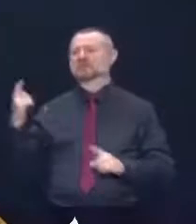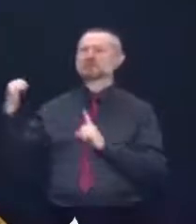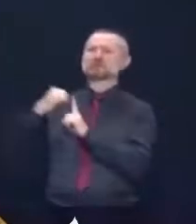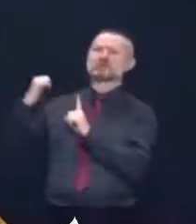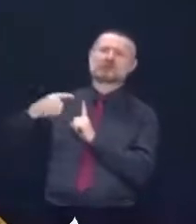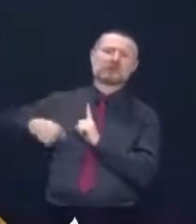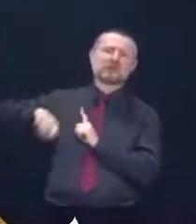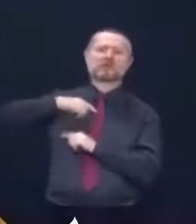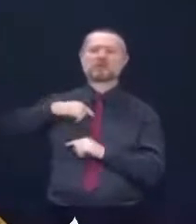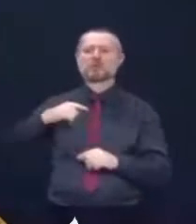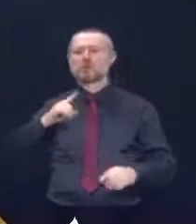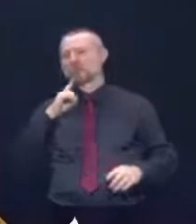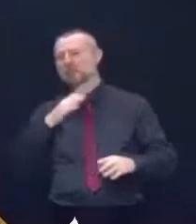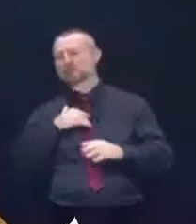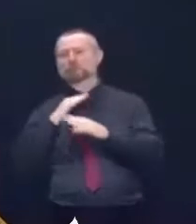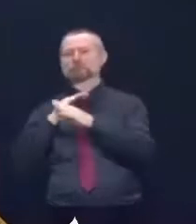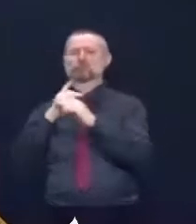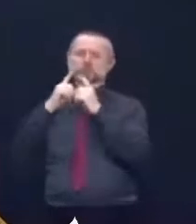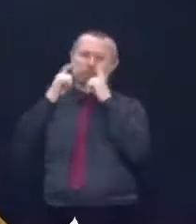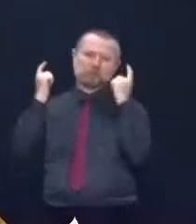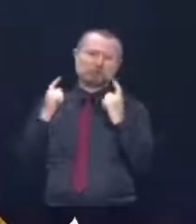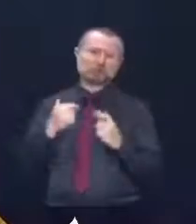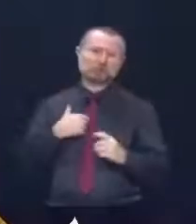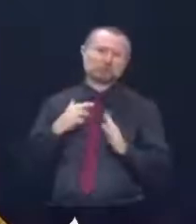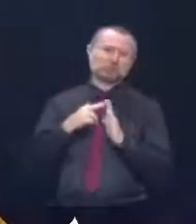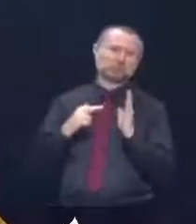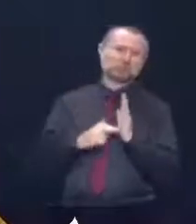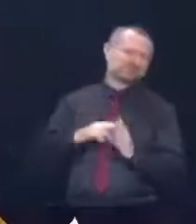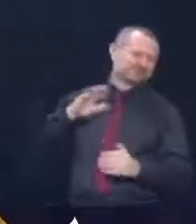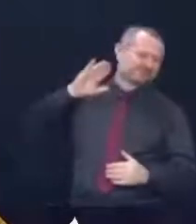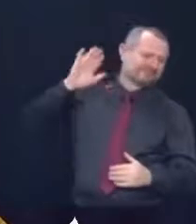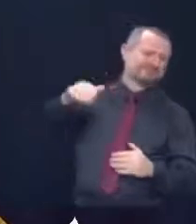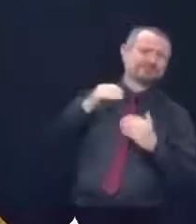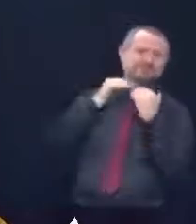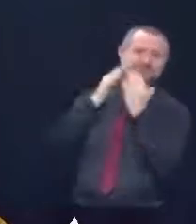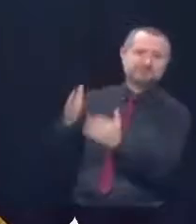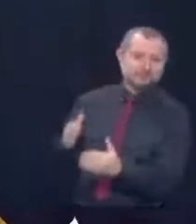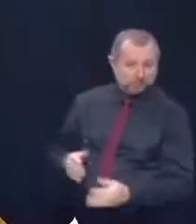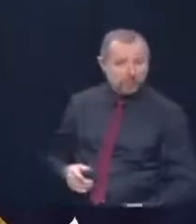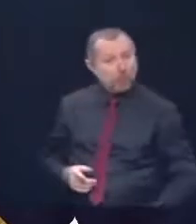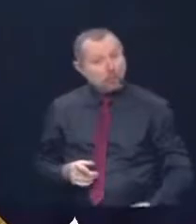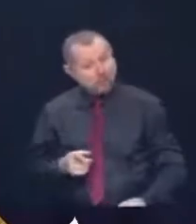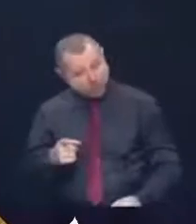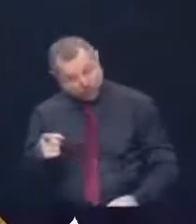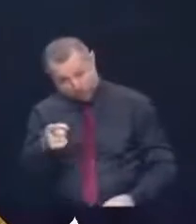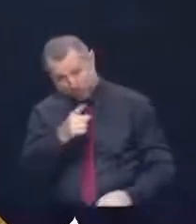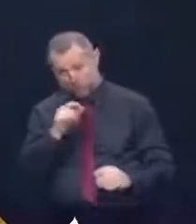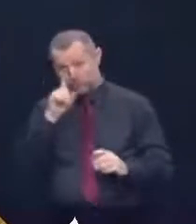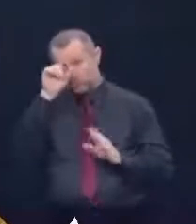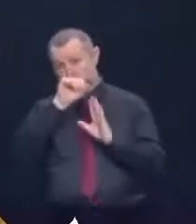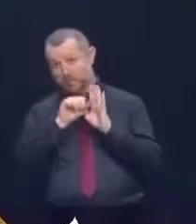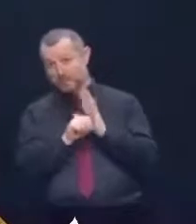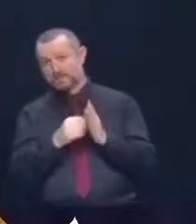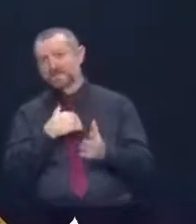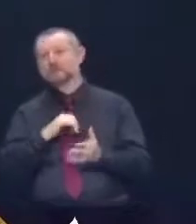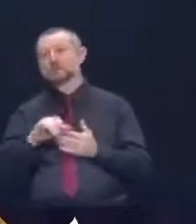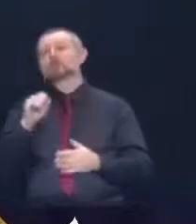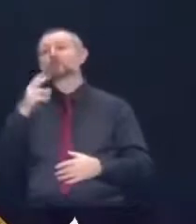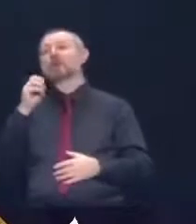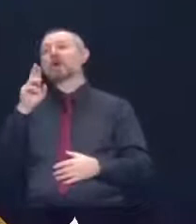wearing a mask, I'm not following these rules. You have sheriffs upstate who have